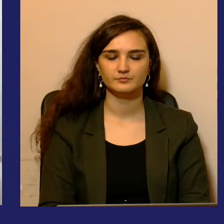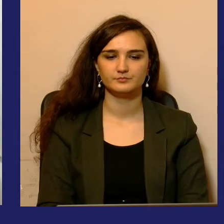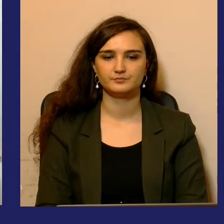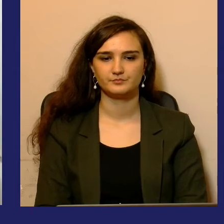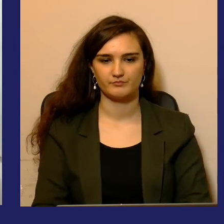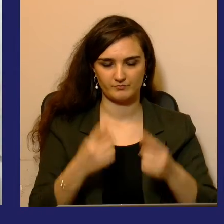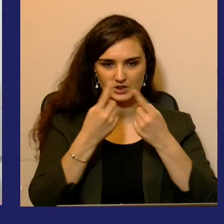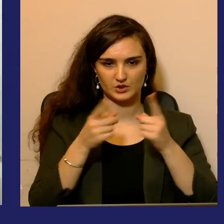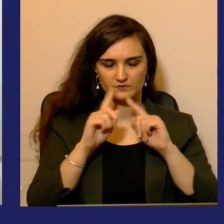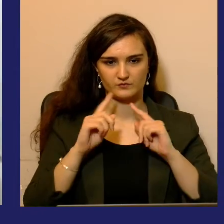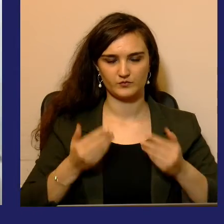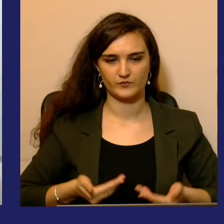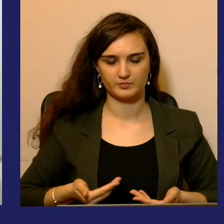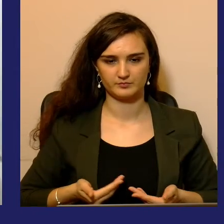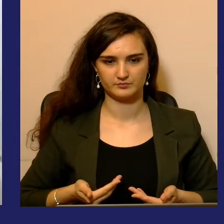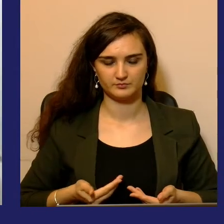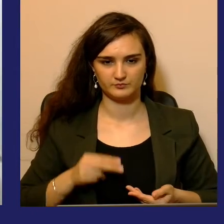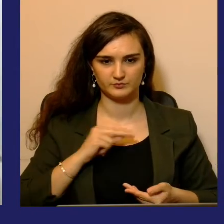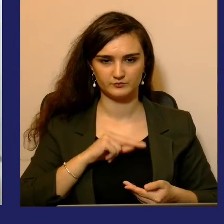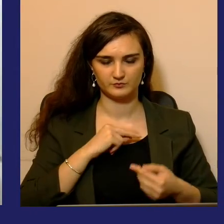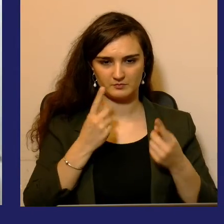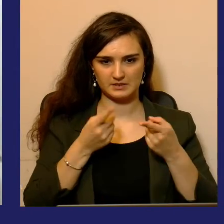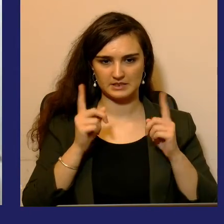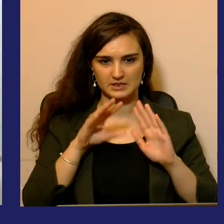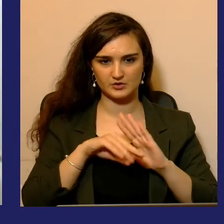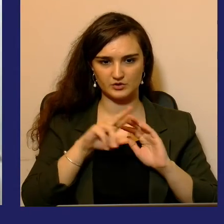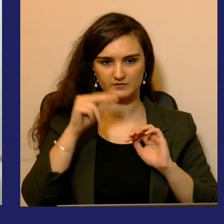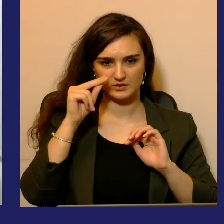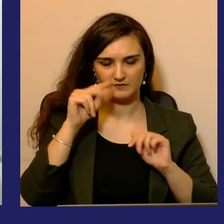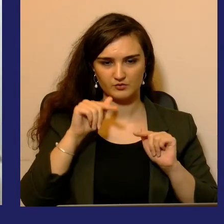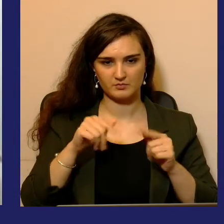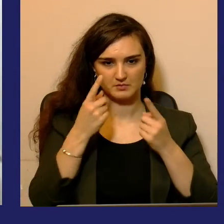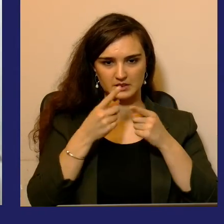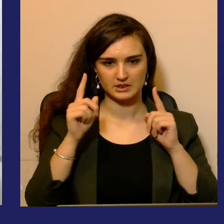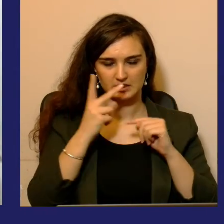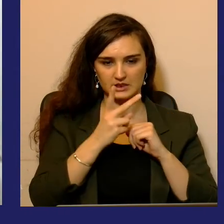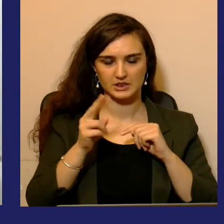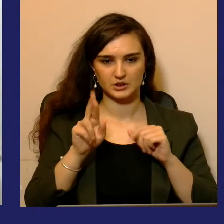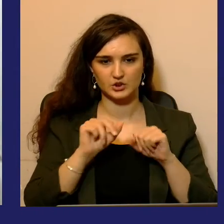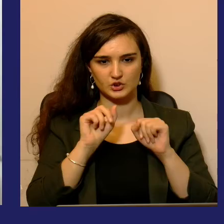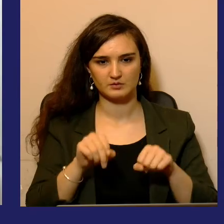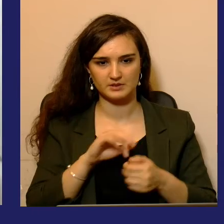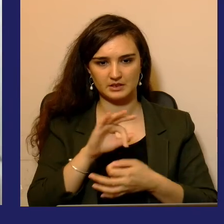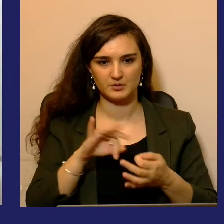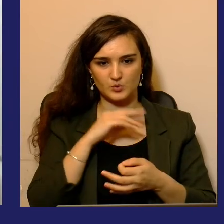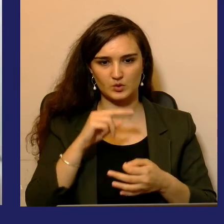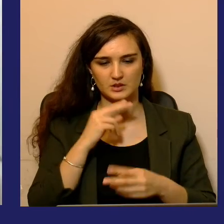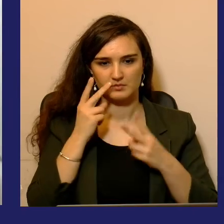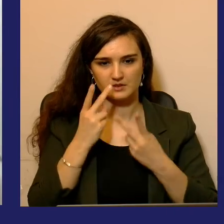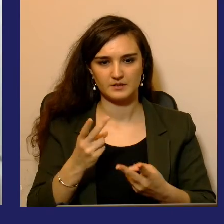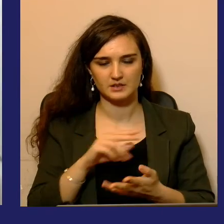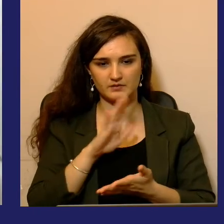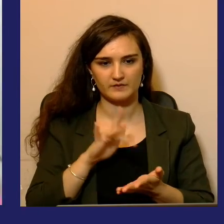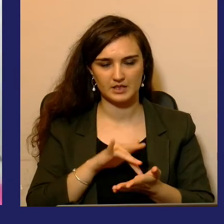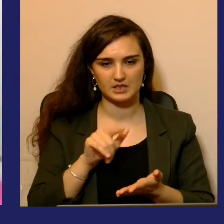Mexico. And so I tend to be a little over-focused on one country rather than looking